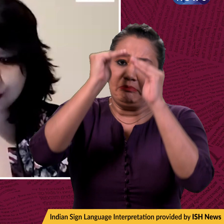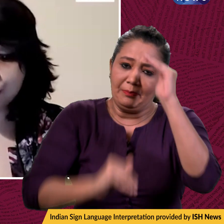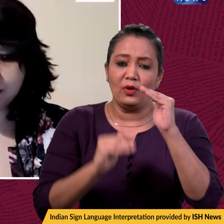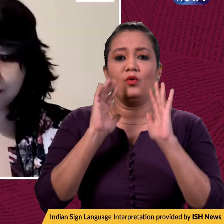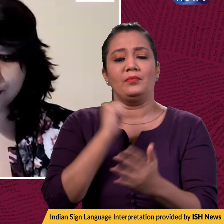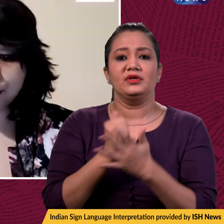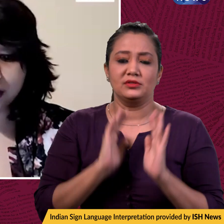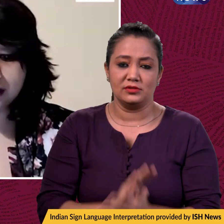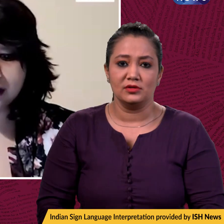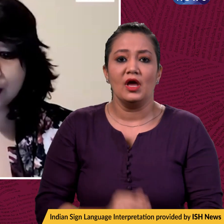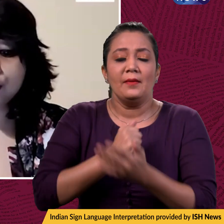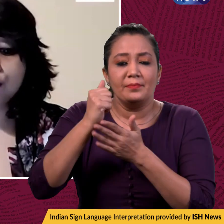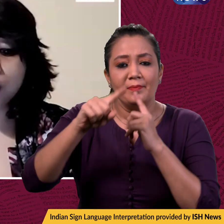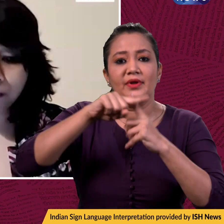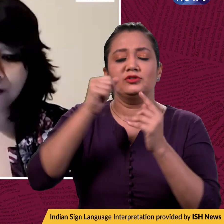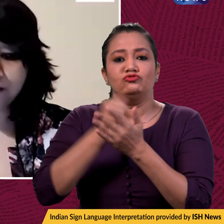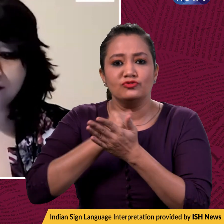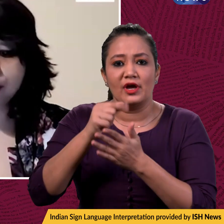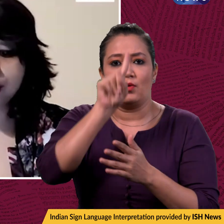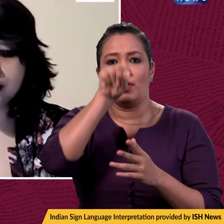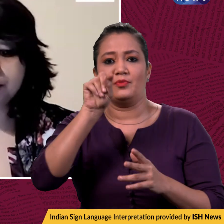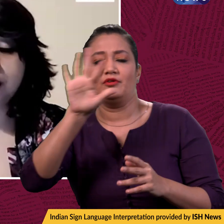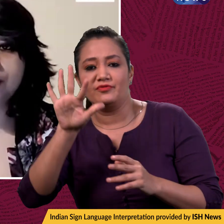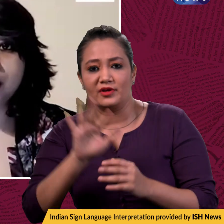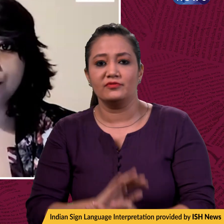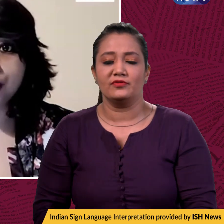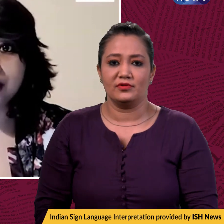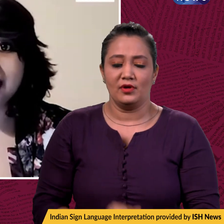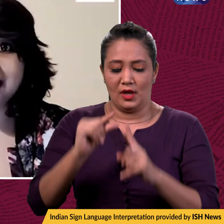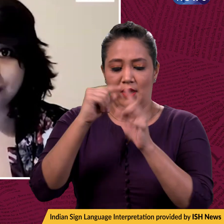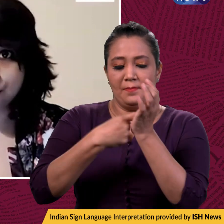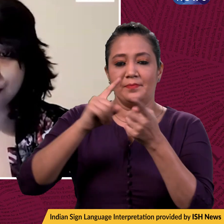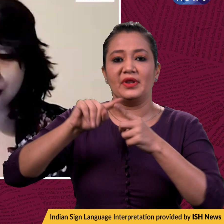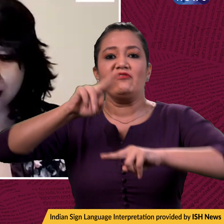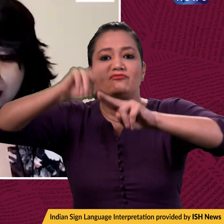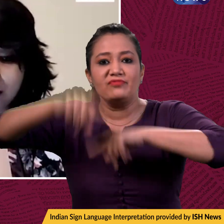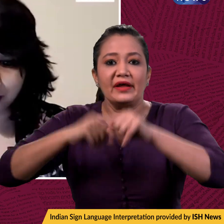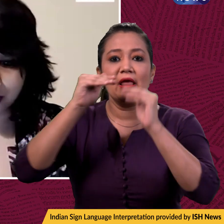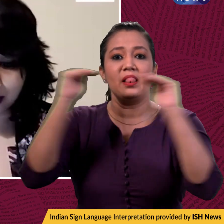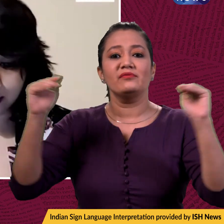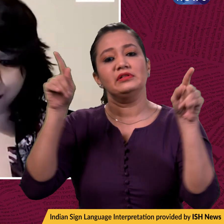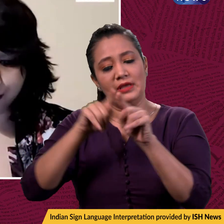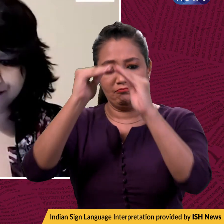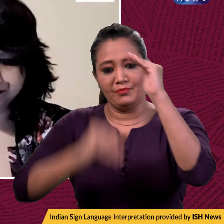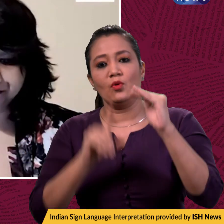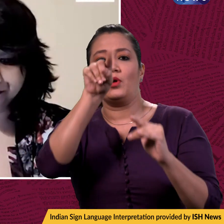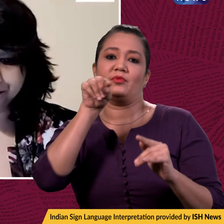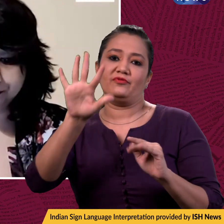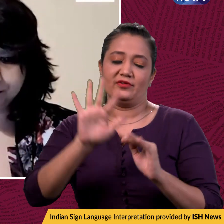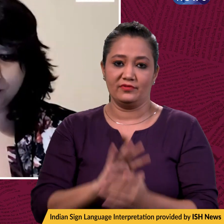to pursue efforts to limit it to 1.5 degrees above pre-industrial levels.